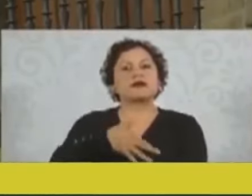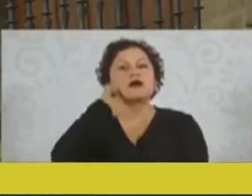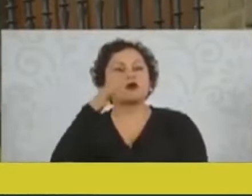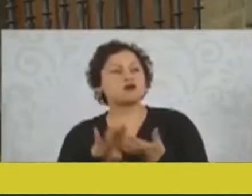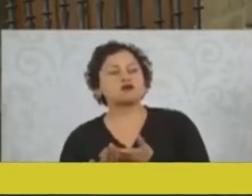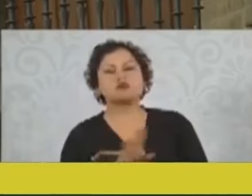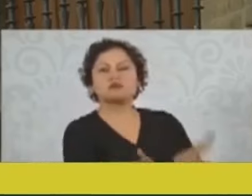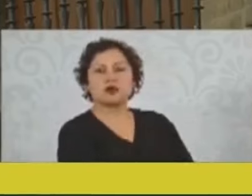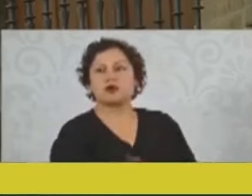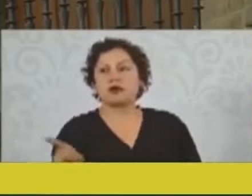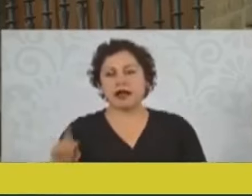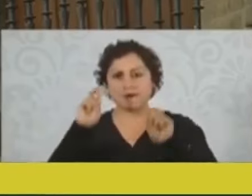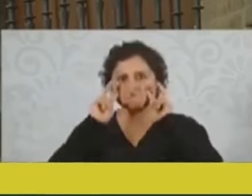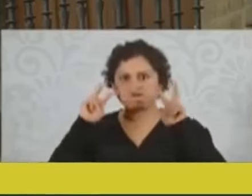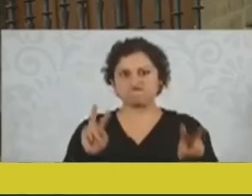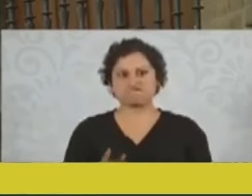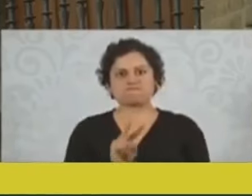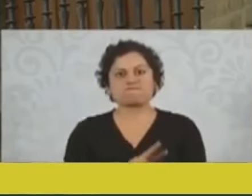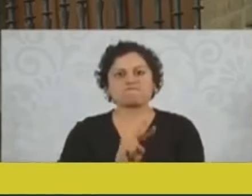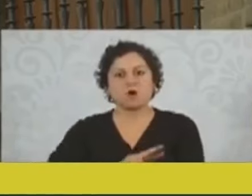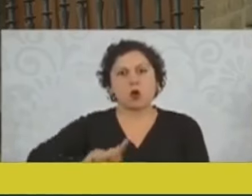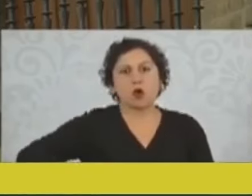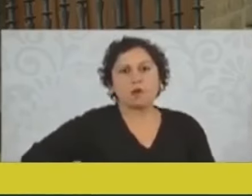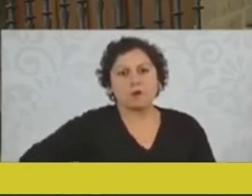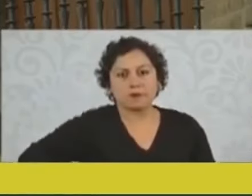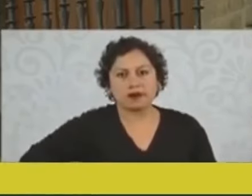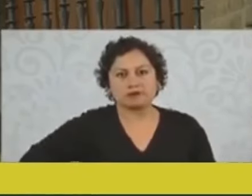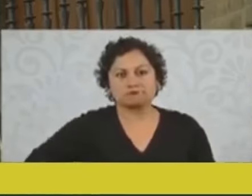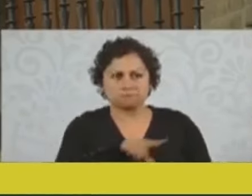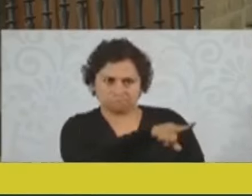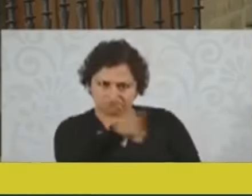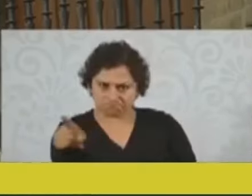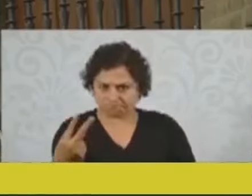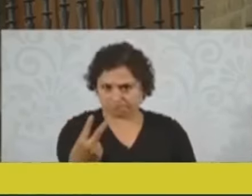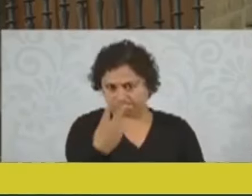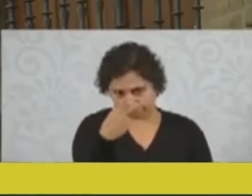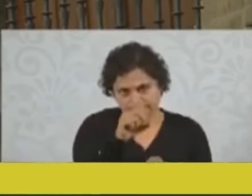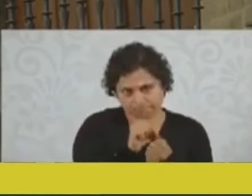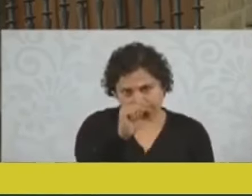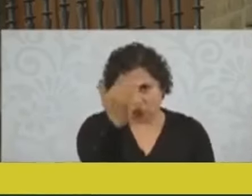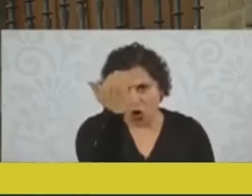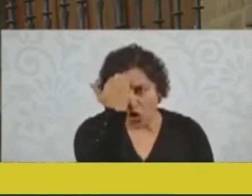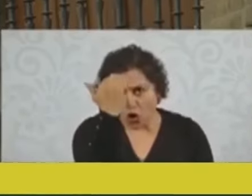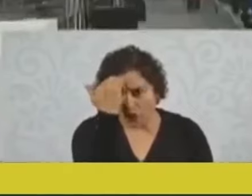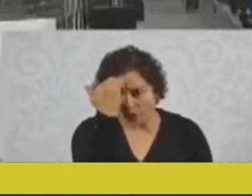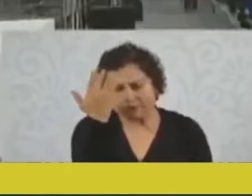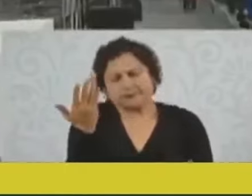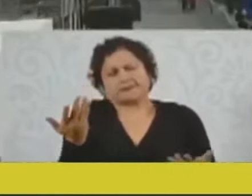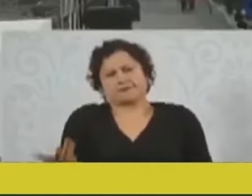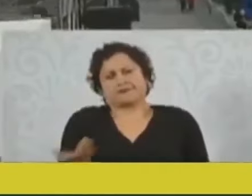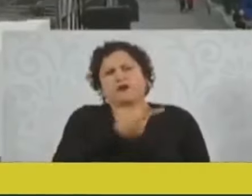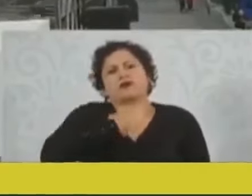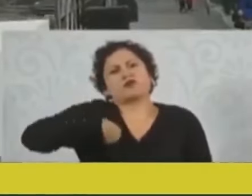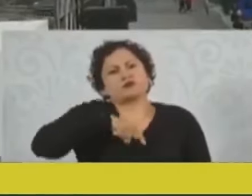woman that will become Secretary of Anti-Corruption and Good Rule. Those who know